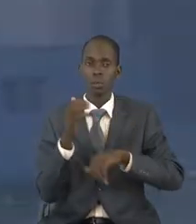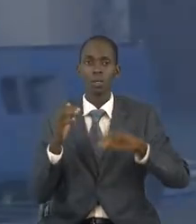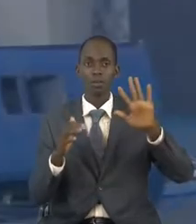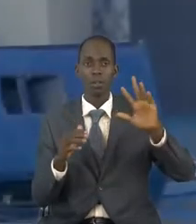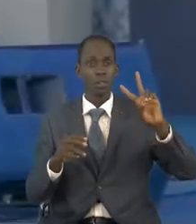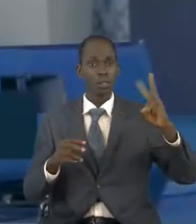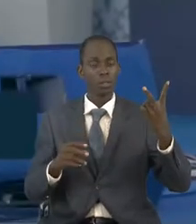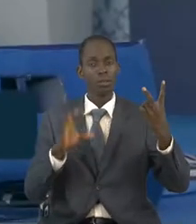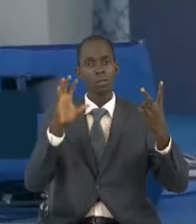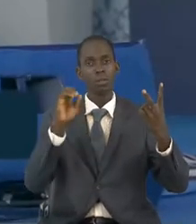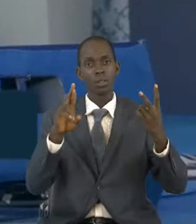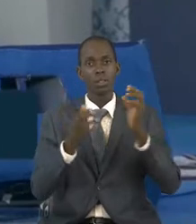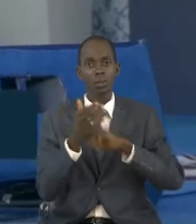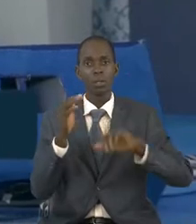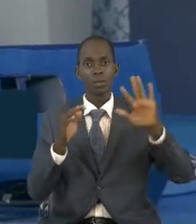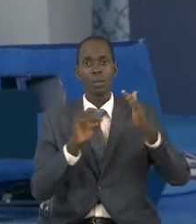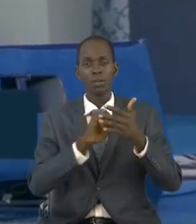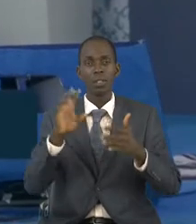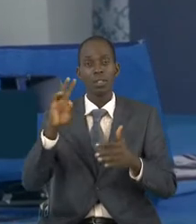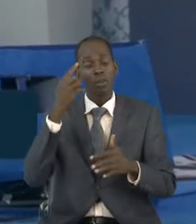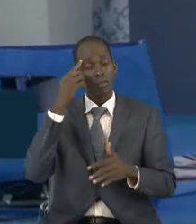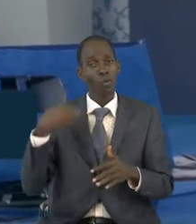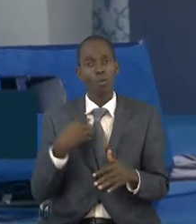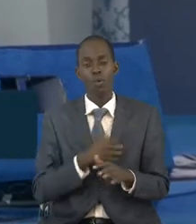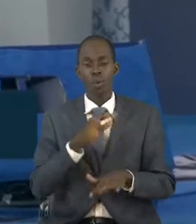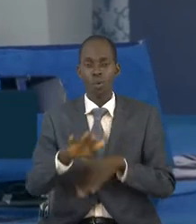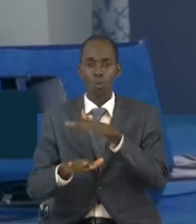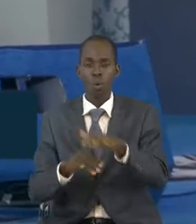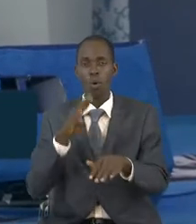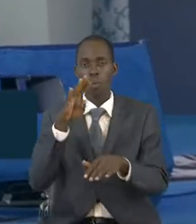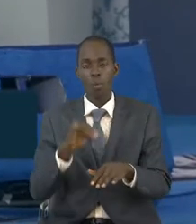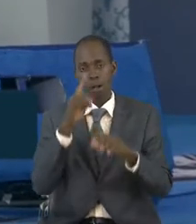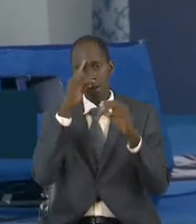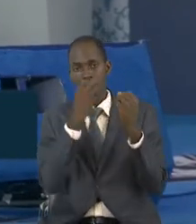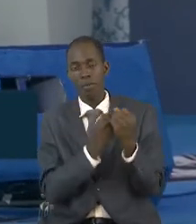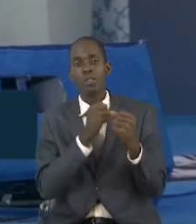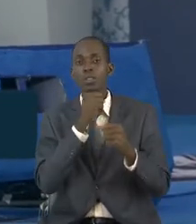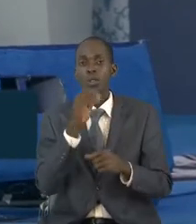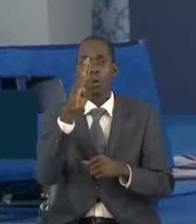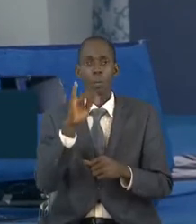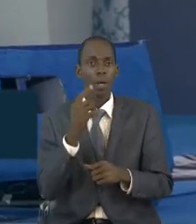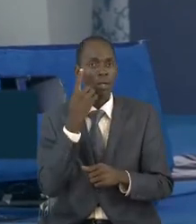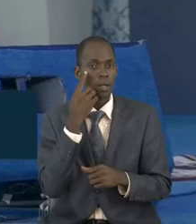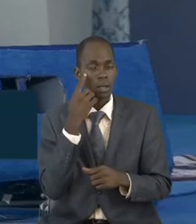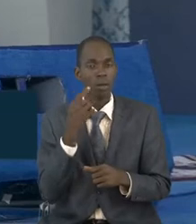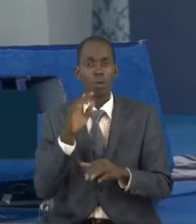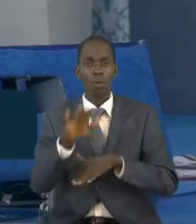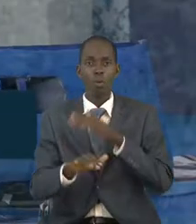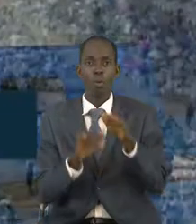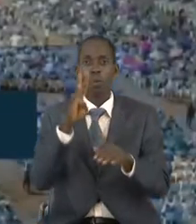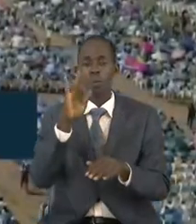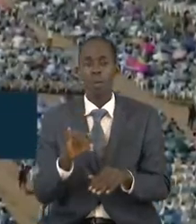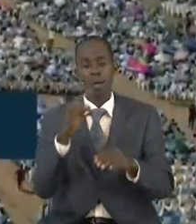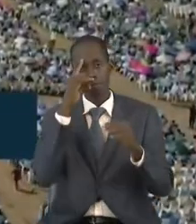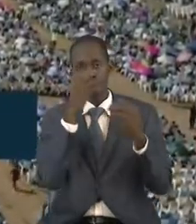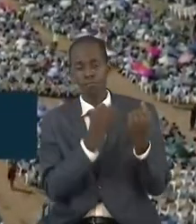verse 7, for we walk by faith and not by sight. We walk by faith and not by